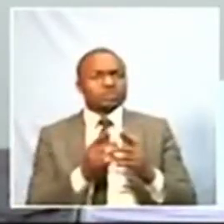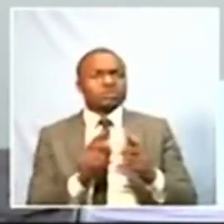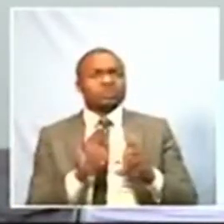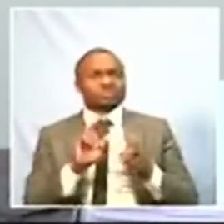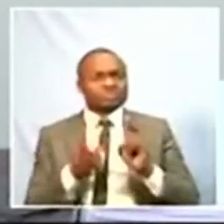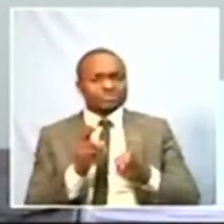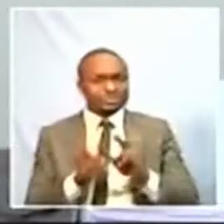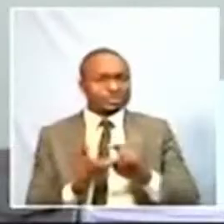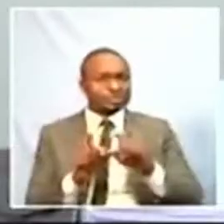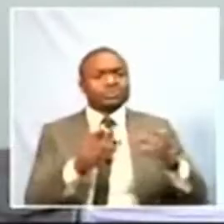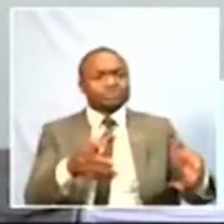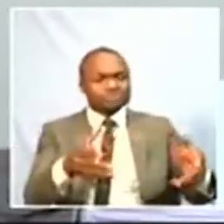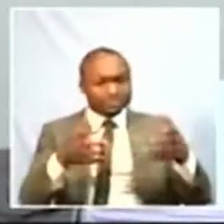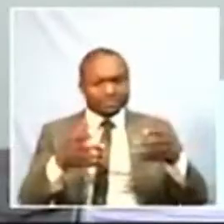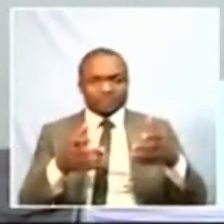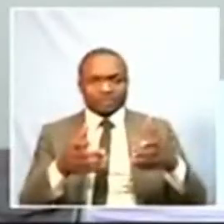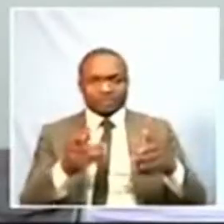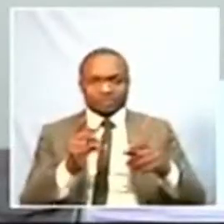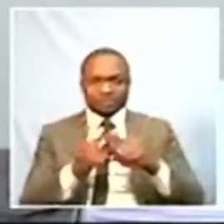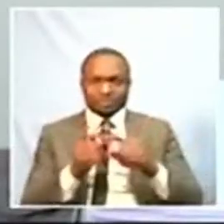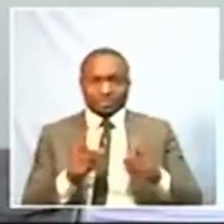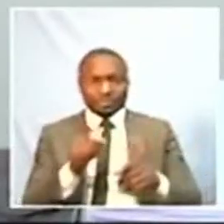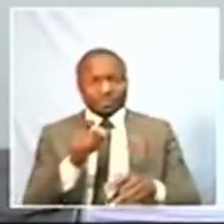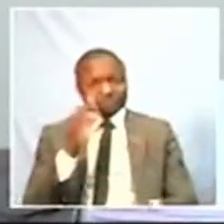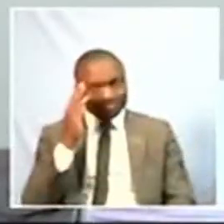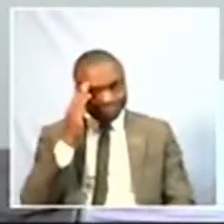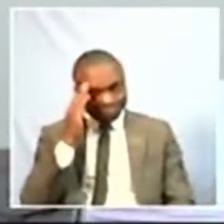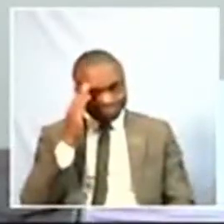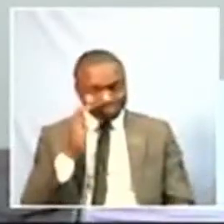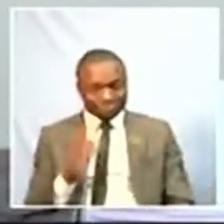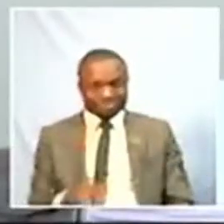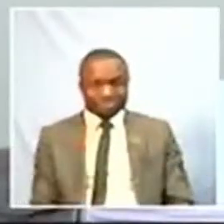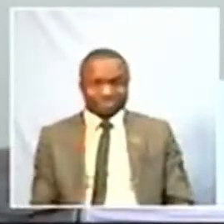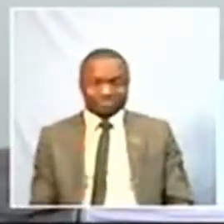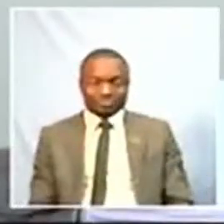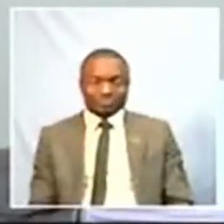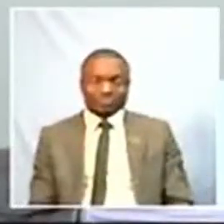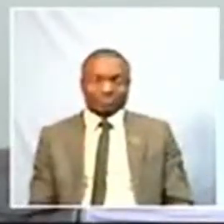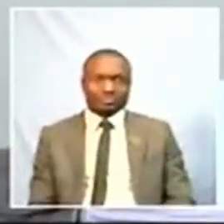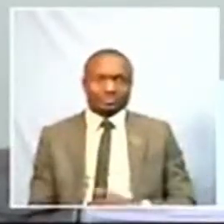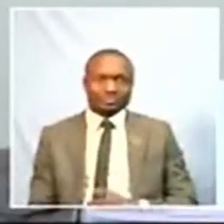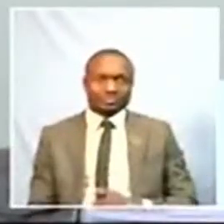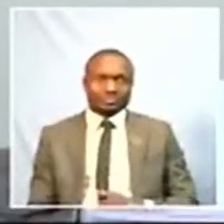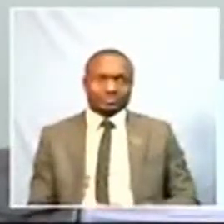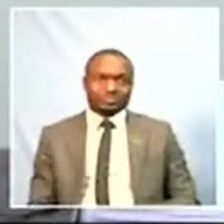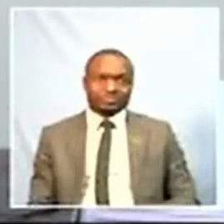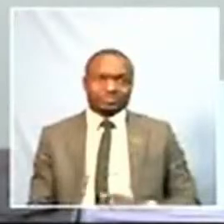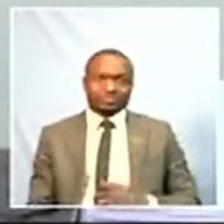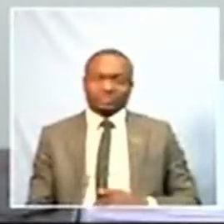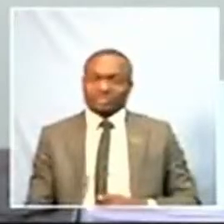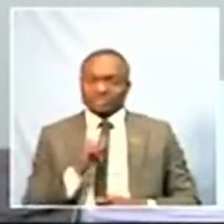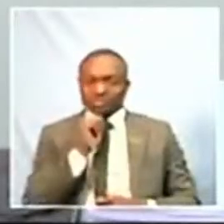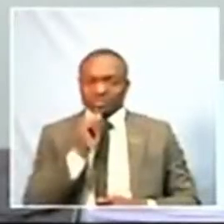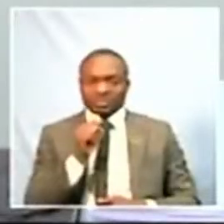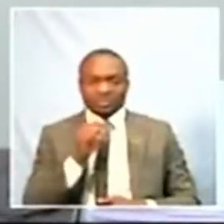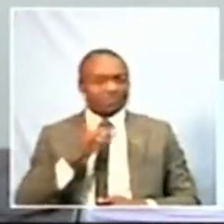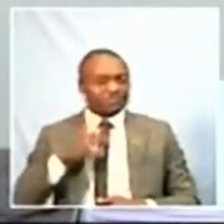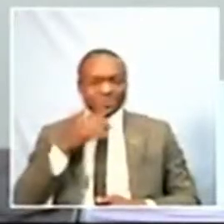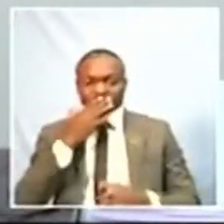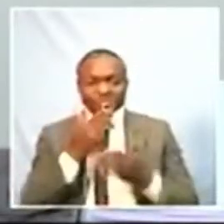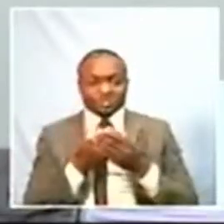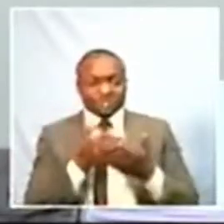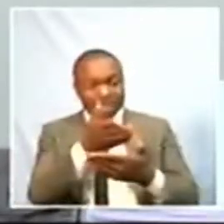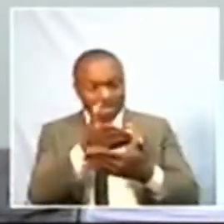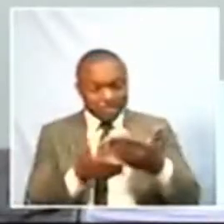that after, but you knew. I thought I should just make that comment. I didn't feel good on this because all